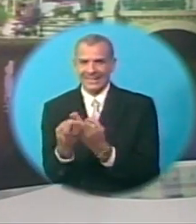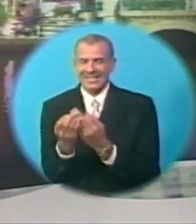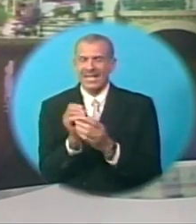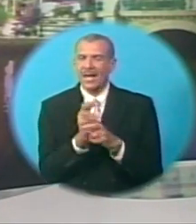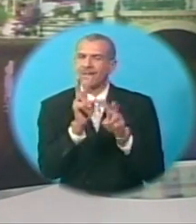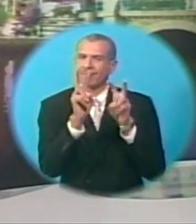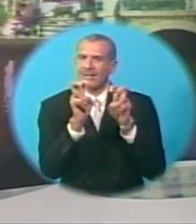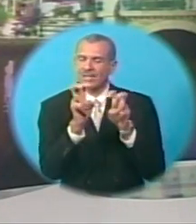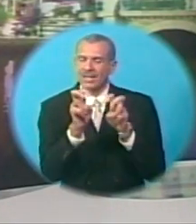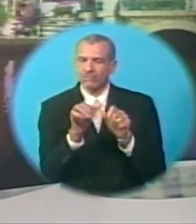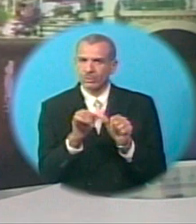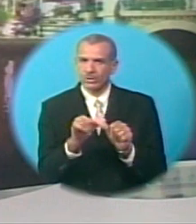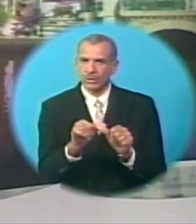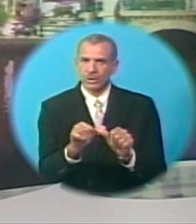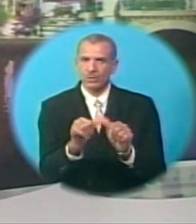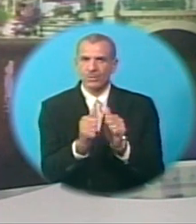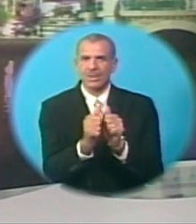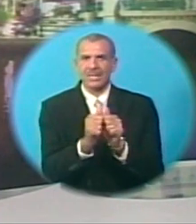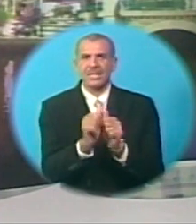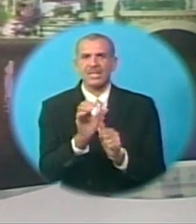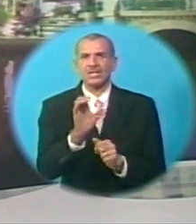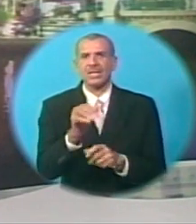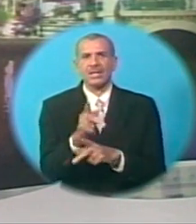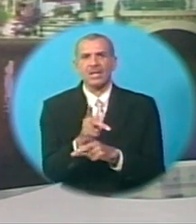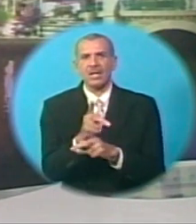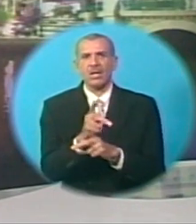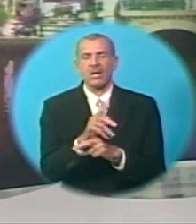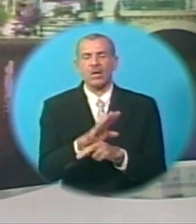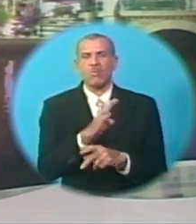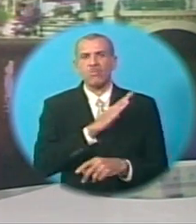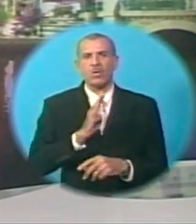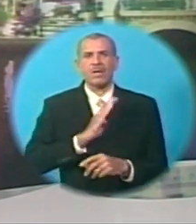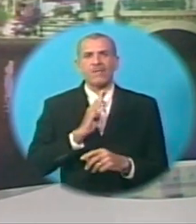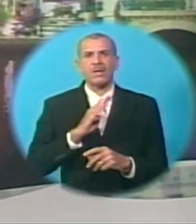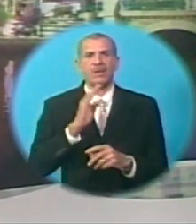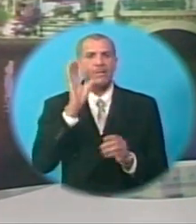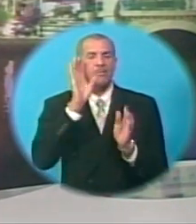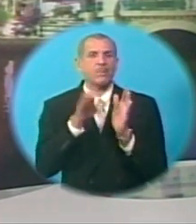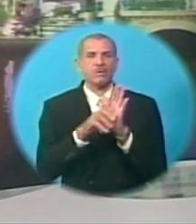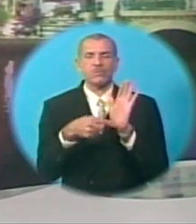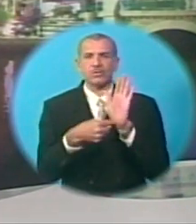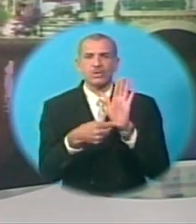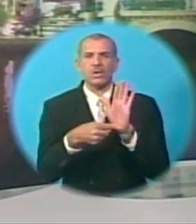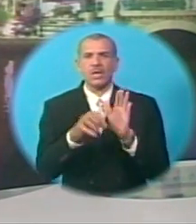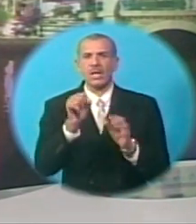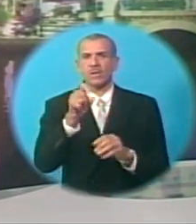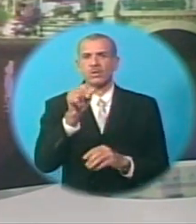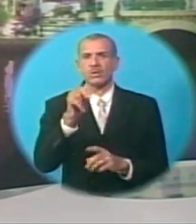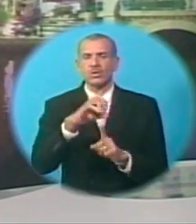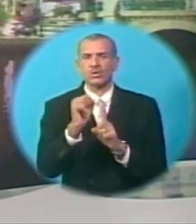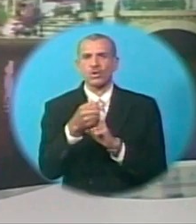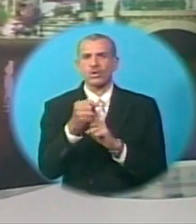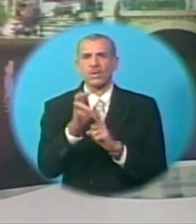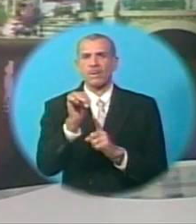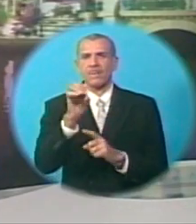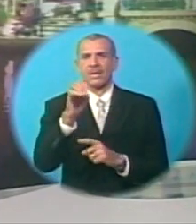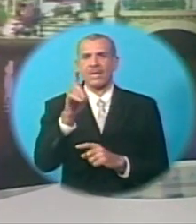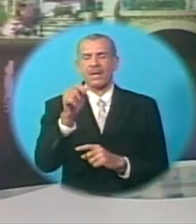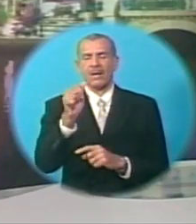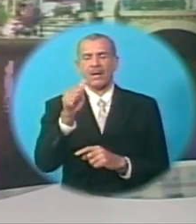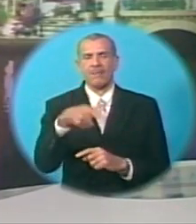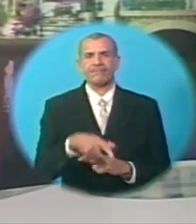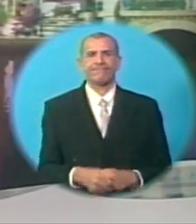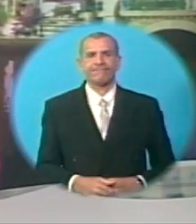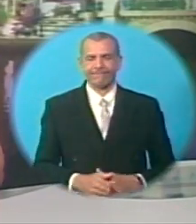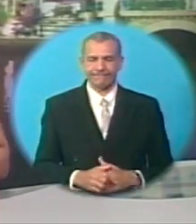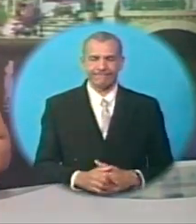in conjunction with the Child Care Board after the photograph went viral on social media. Stay with us. We'll have more news right after the